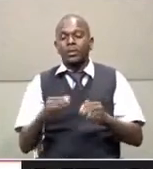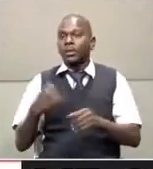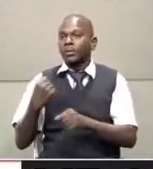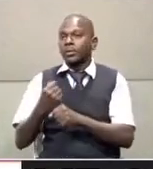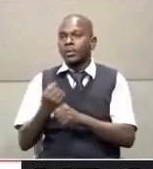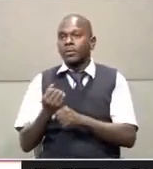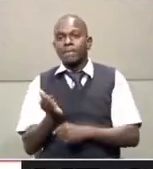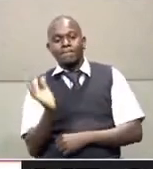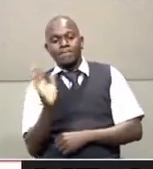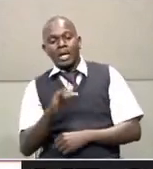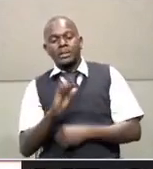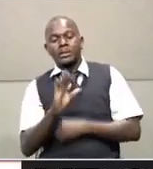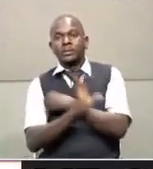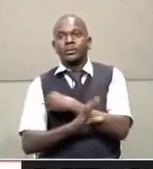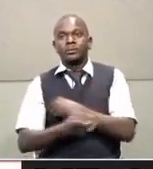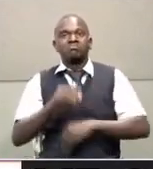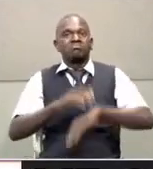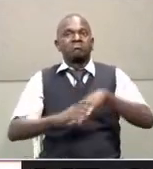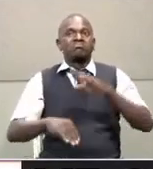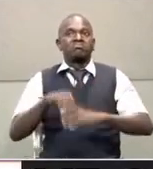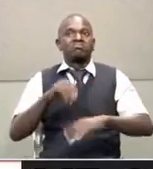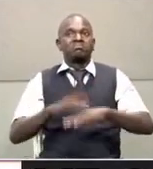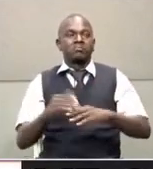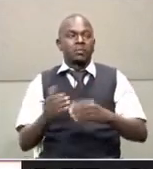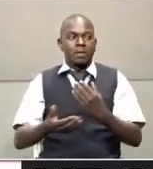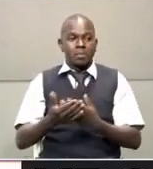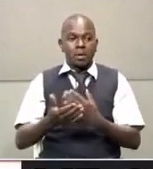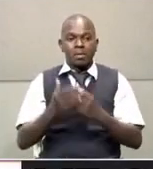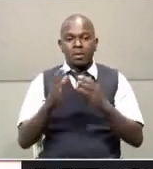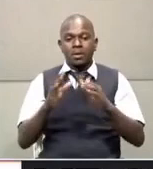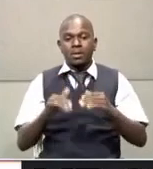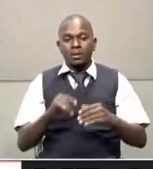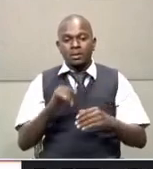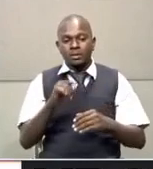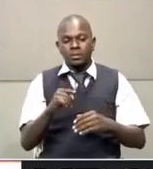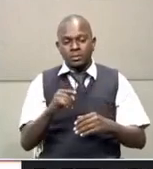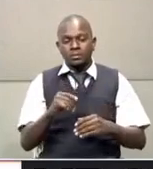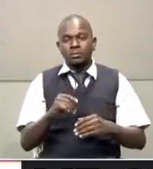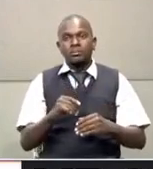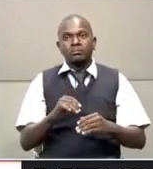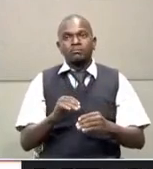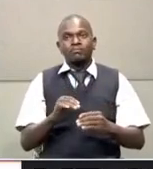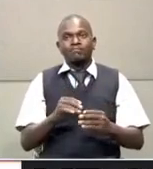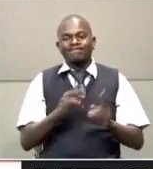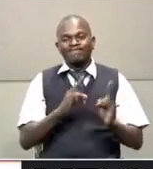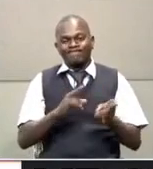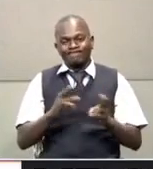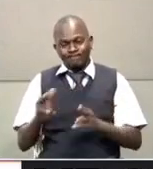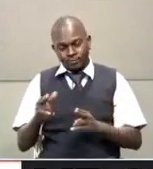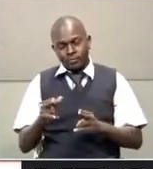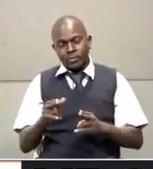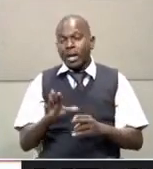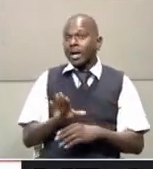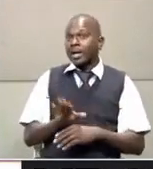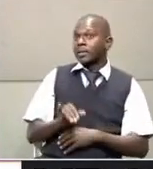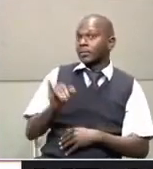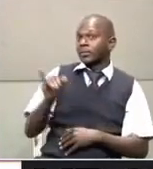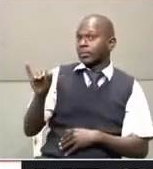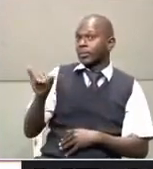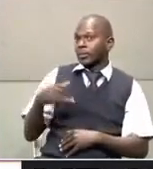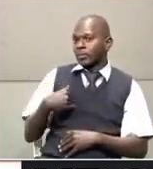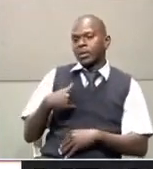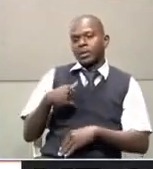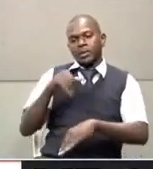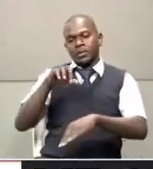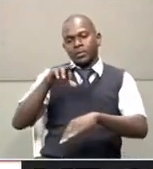were returning to the country, and we never care to find out whether they are as intact as they went. And so I would like to recommend,